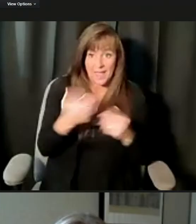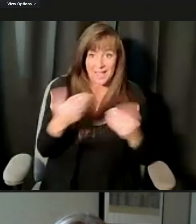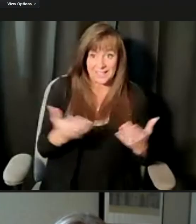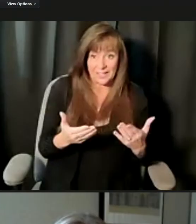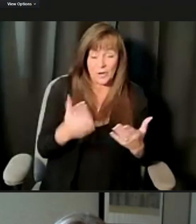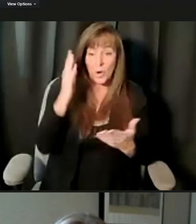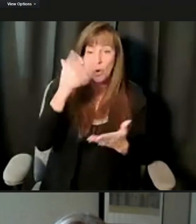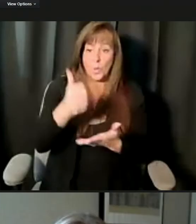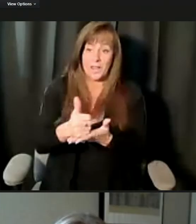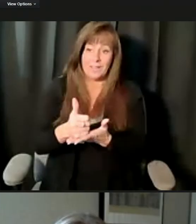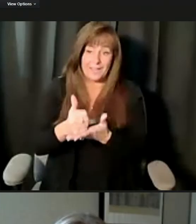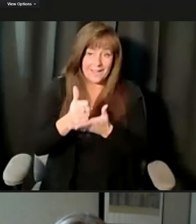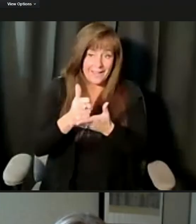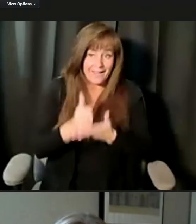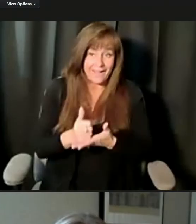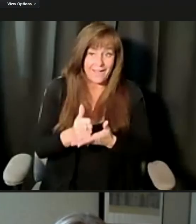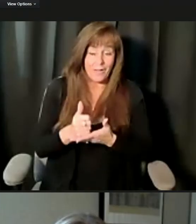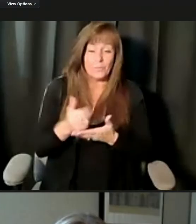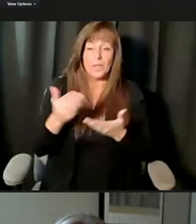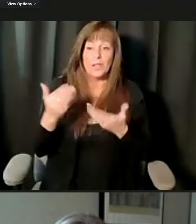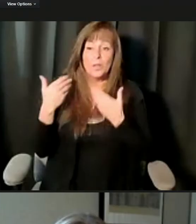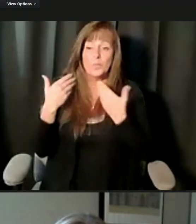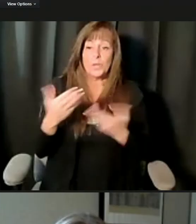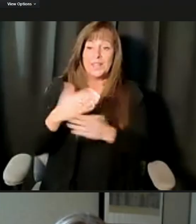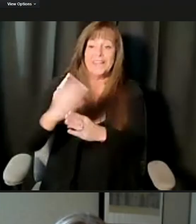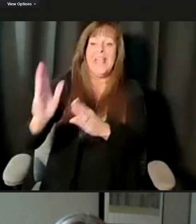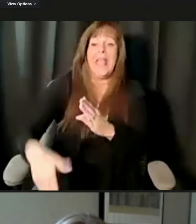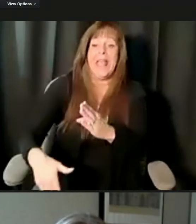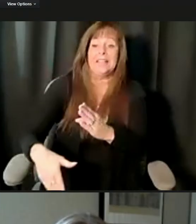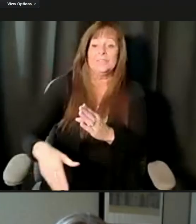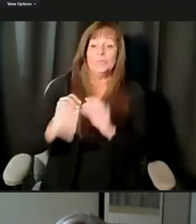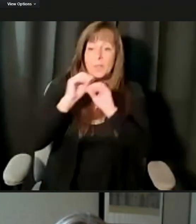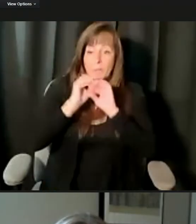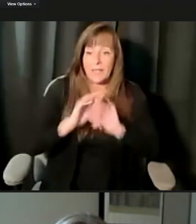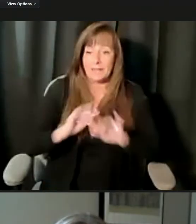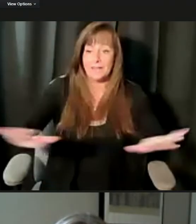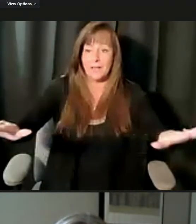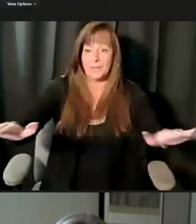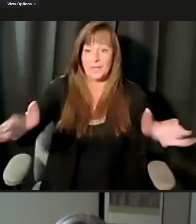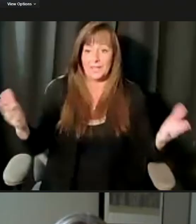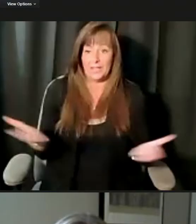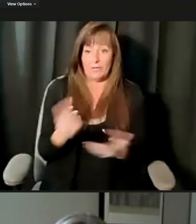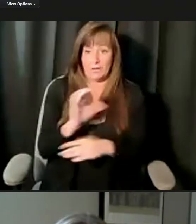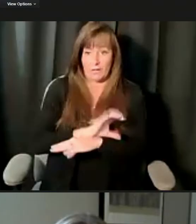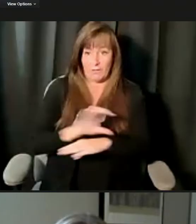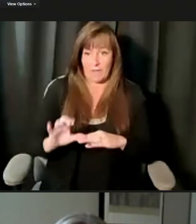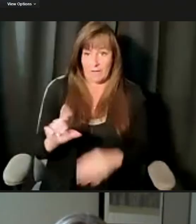help bring an end to the pandemic here in Colorado?